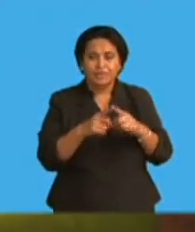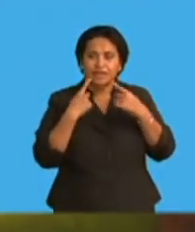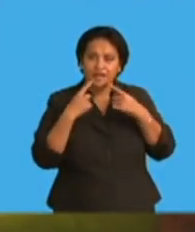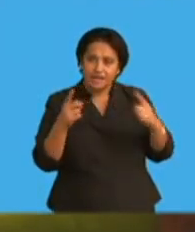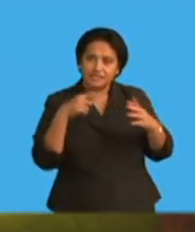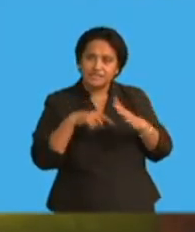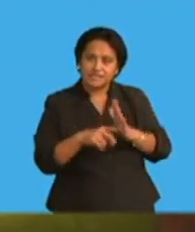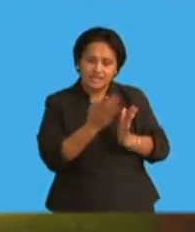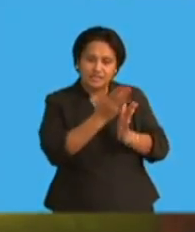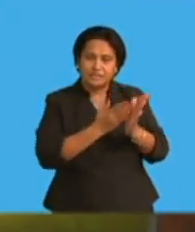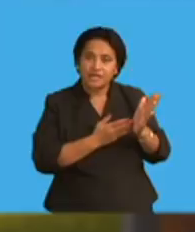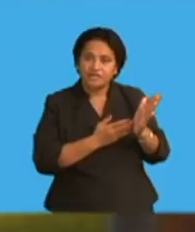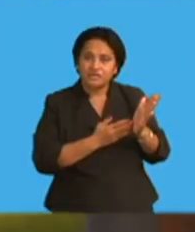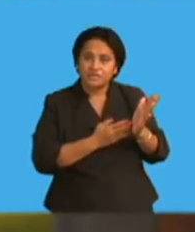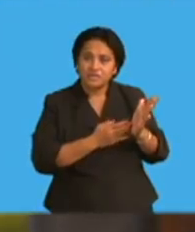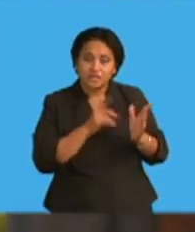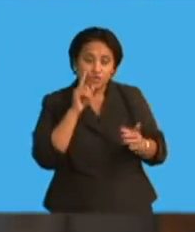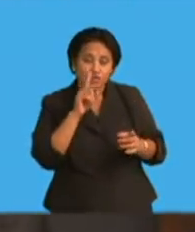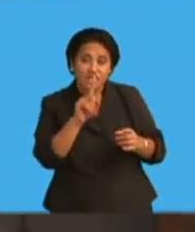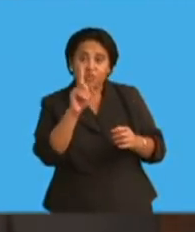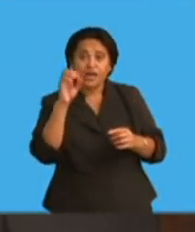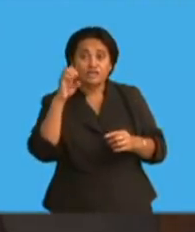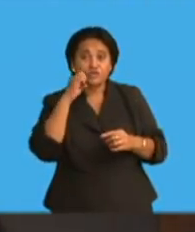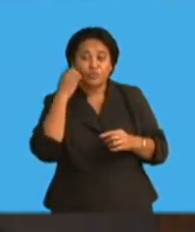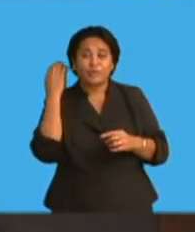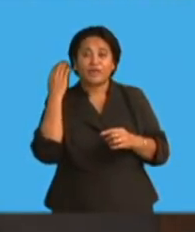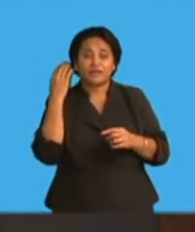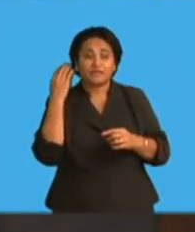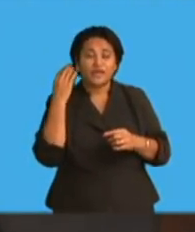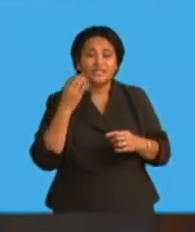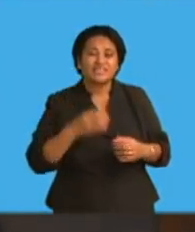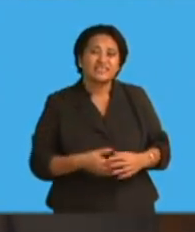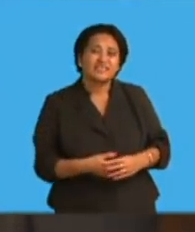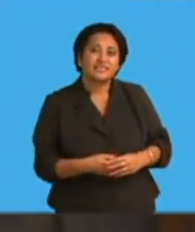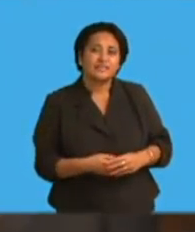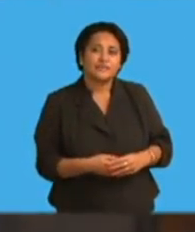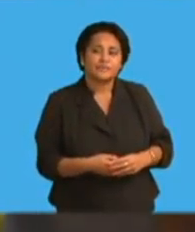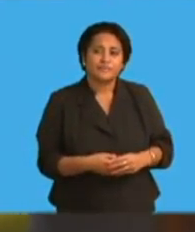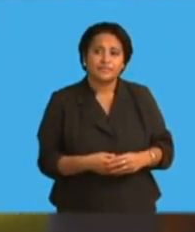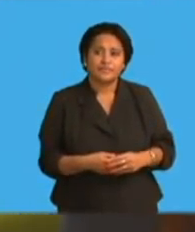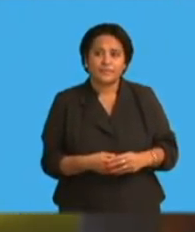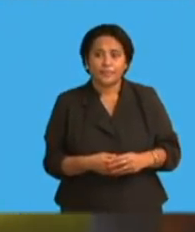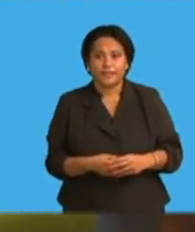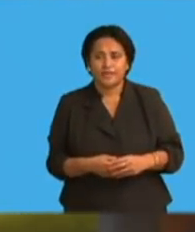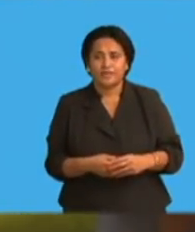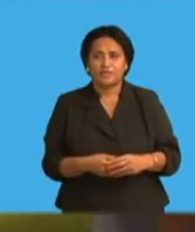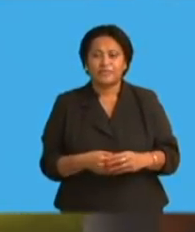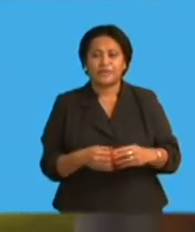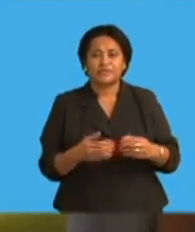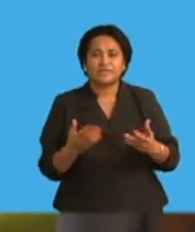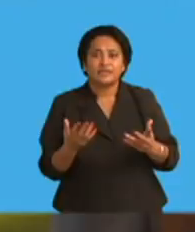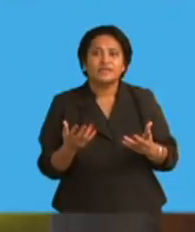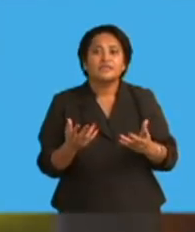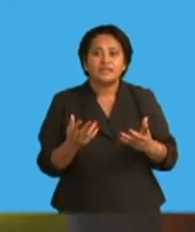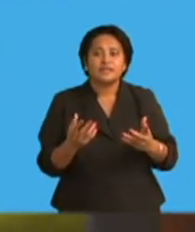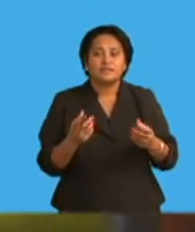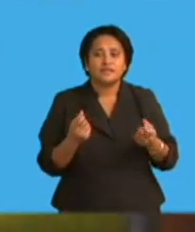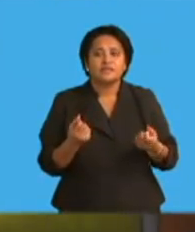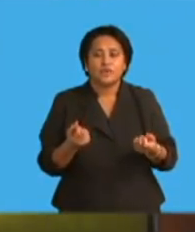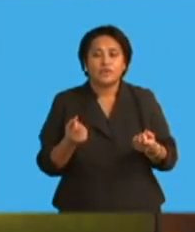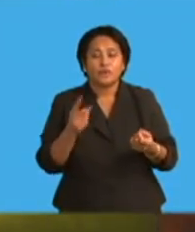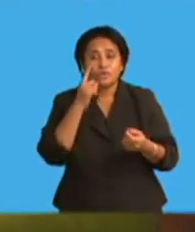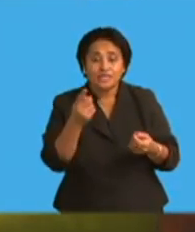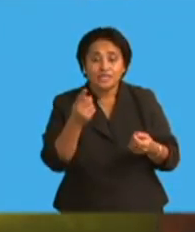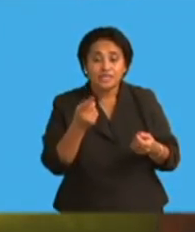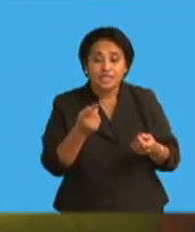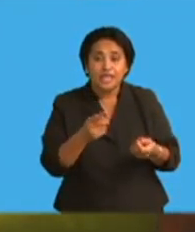And you can already see, one supermarket chain has already reacted to this. They've set up a new supermarket chain called Max U Value or something. You can see how